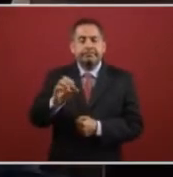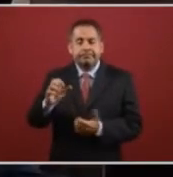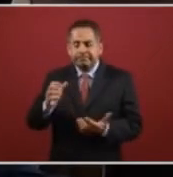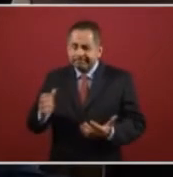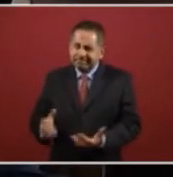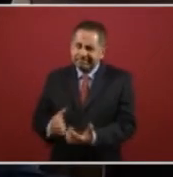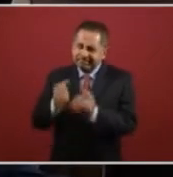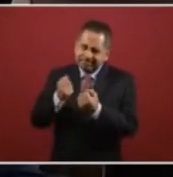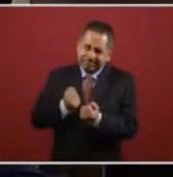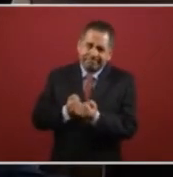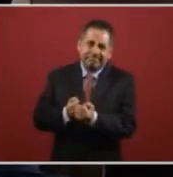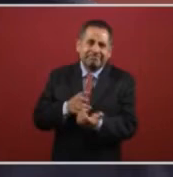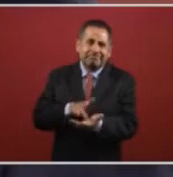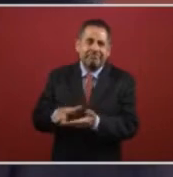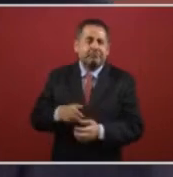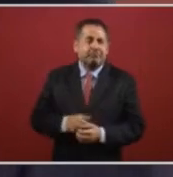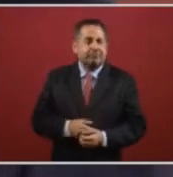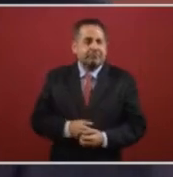are rescuing.